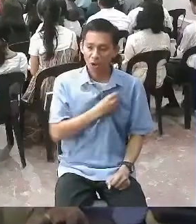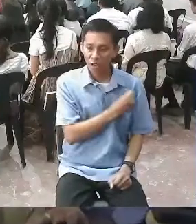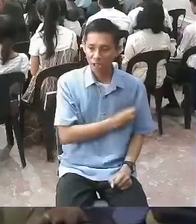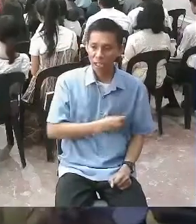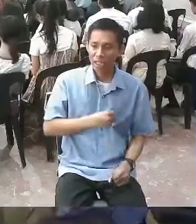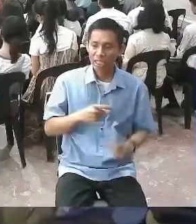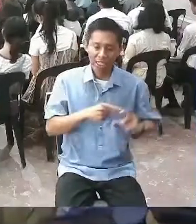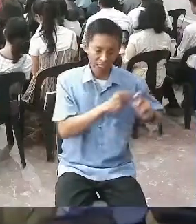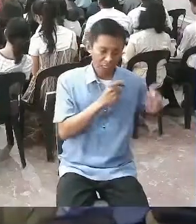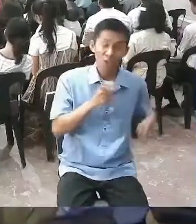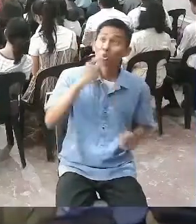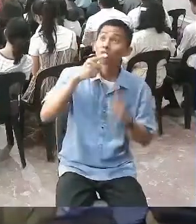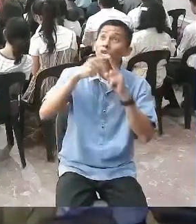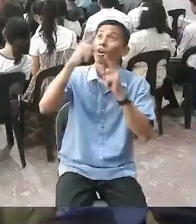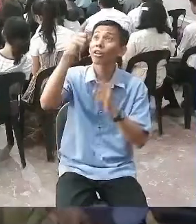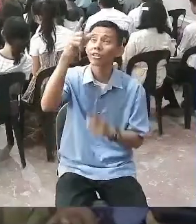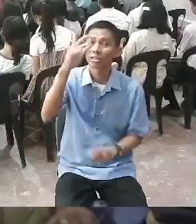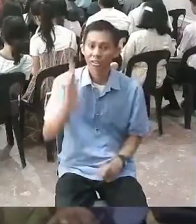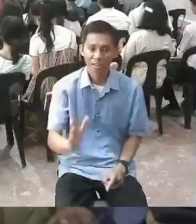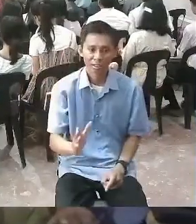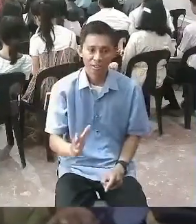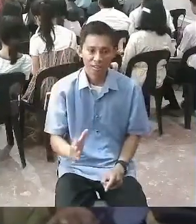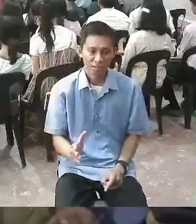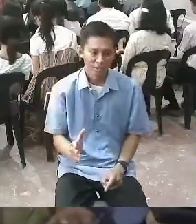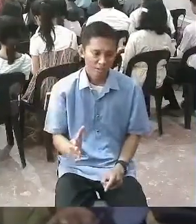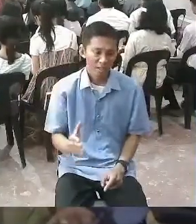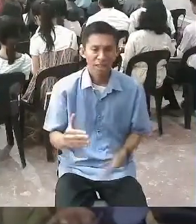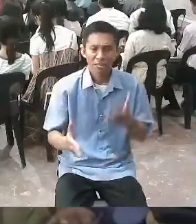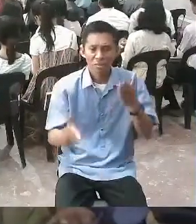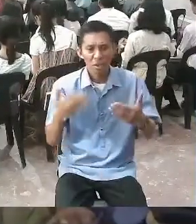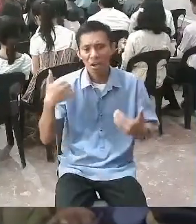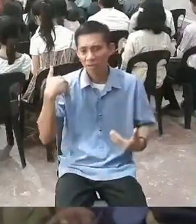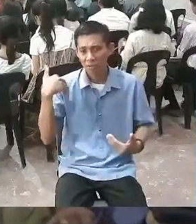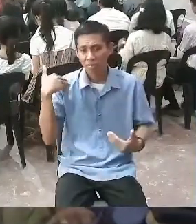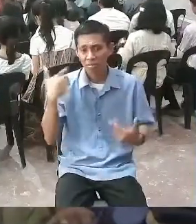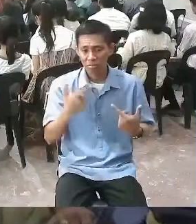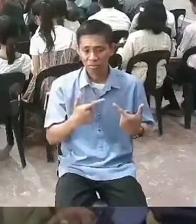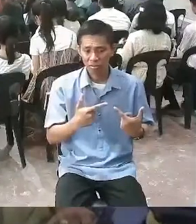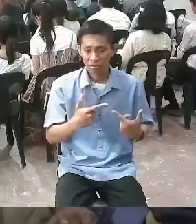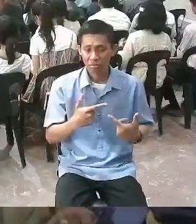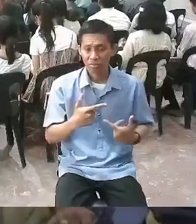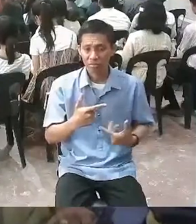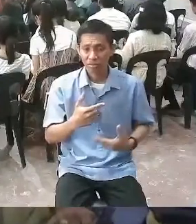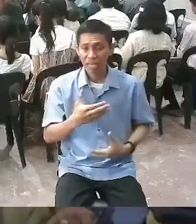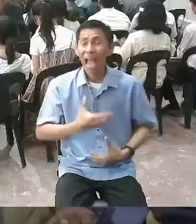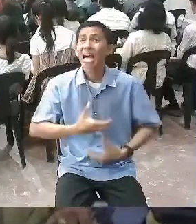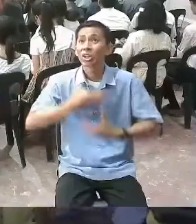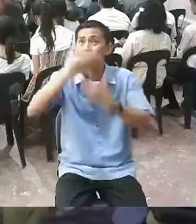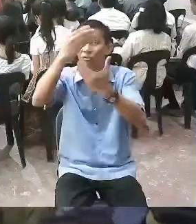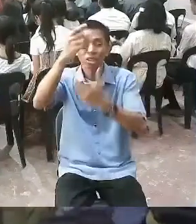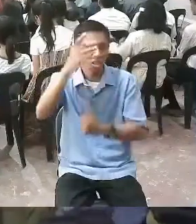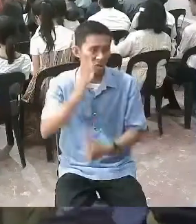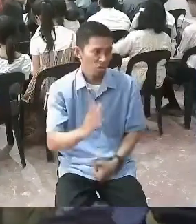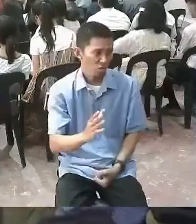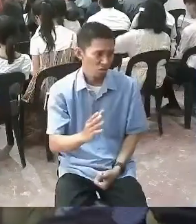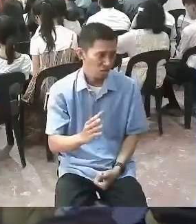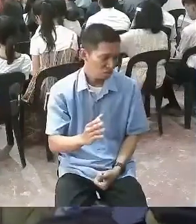Is that true? Unconfessed sin is unforgiven sin?